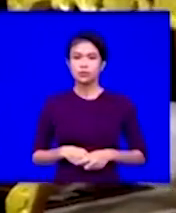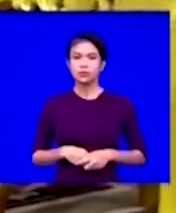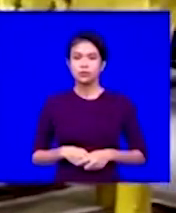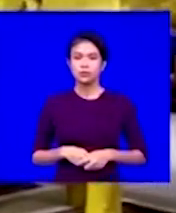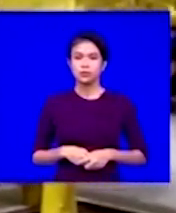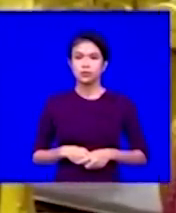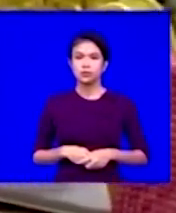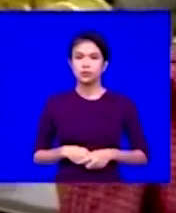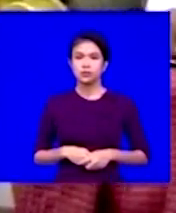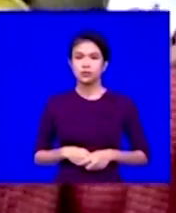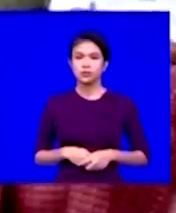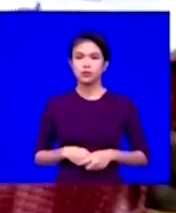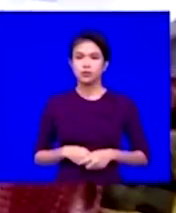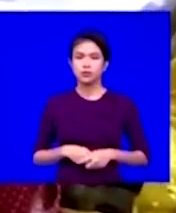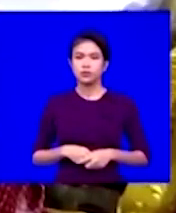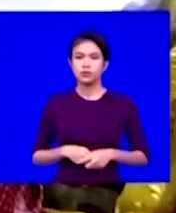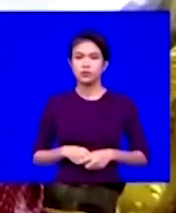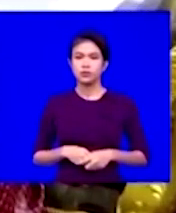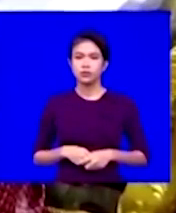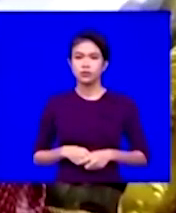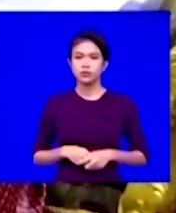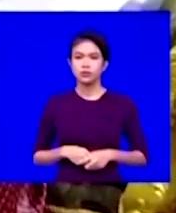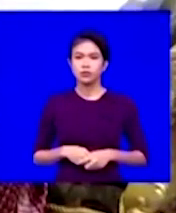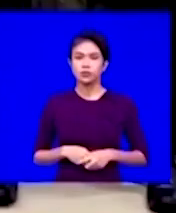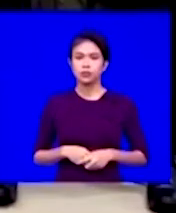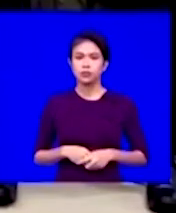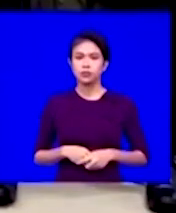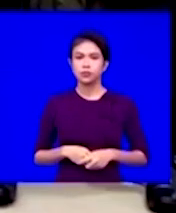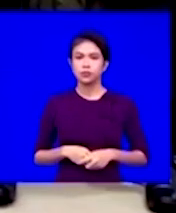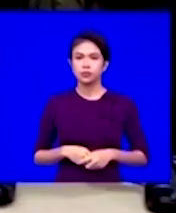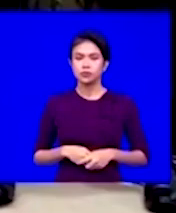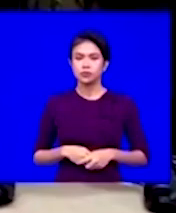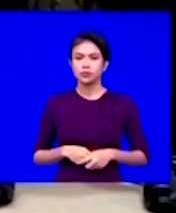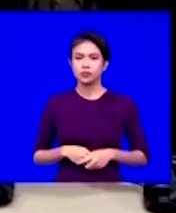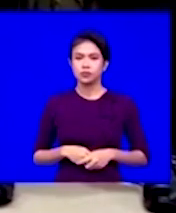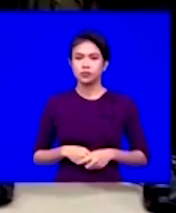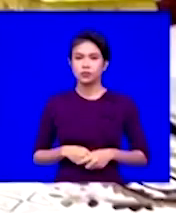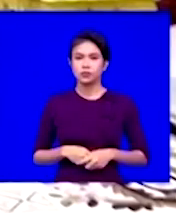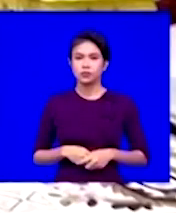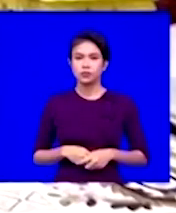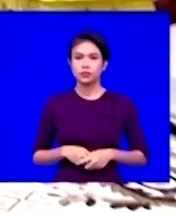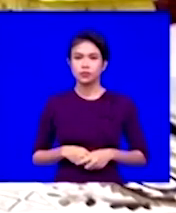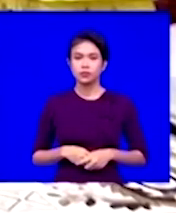plan agreed with the 10-nation bloc last year, including engaging with opponents and a cessation of hostilities.